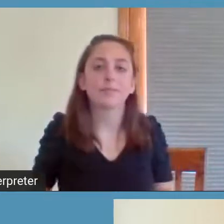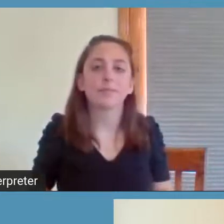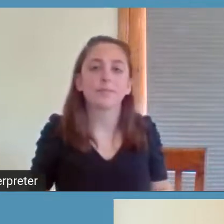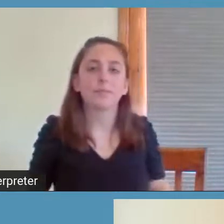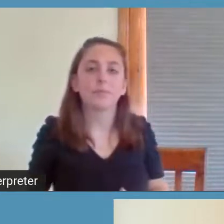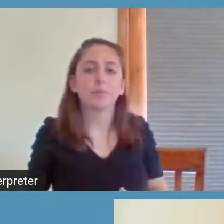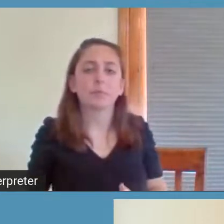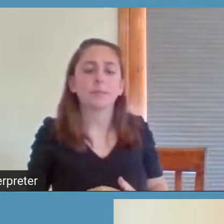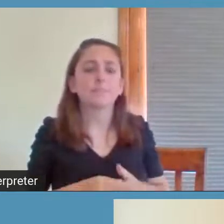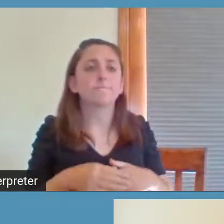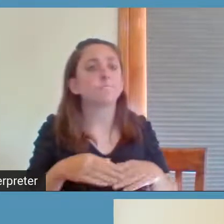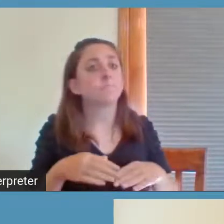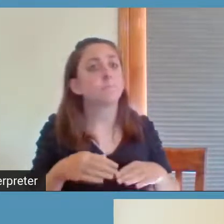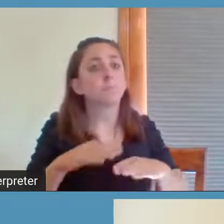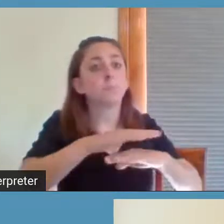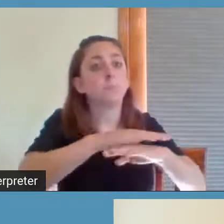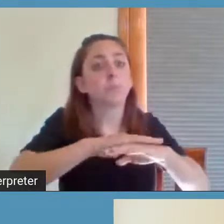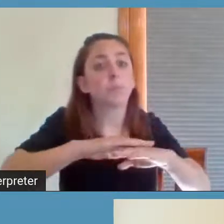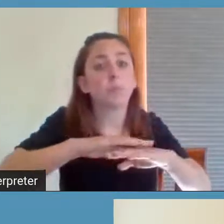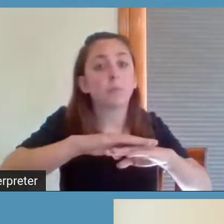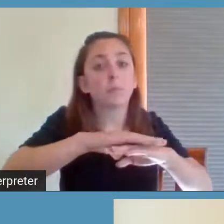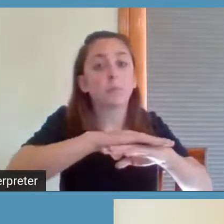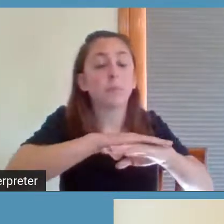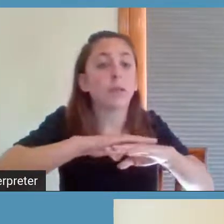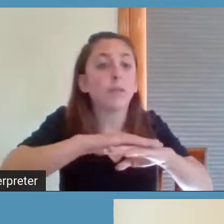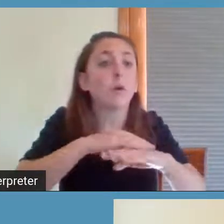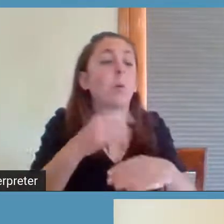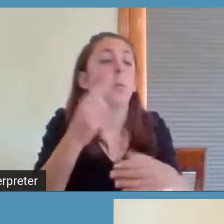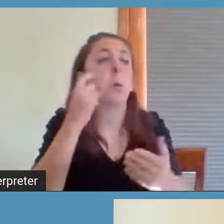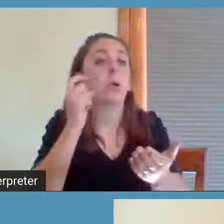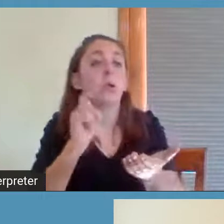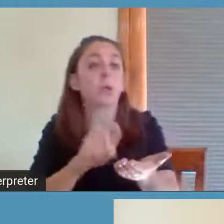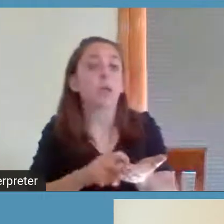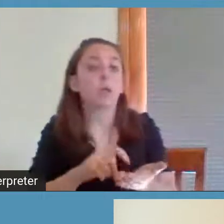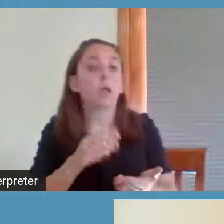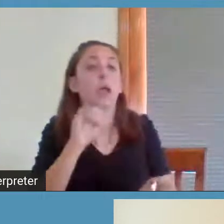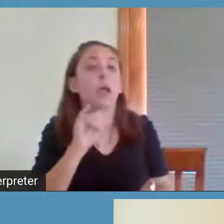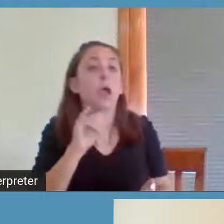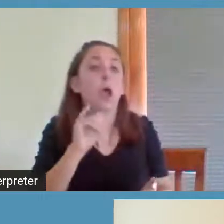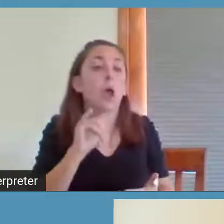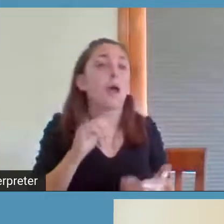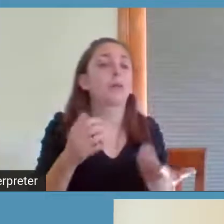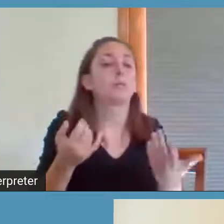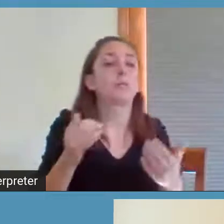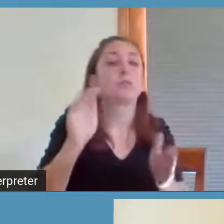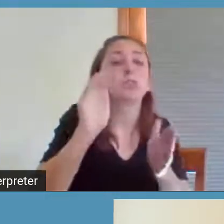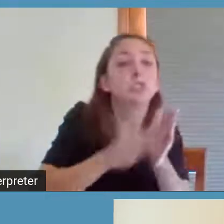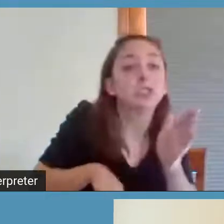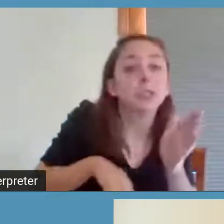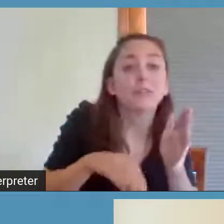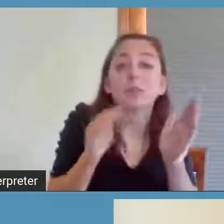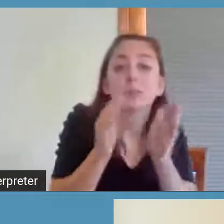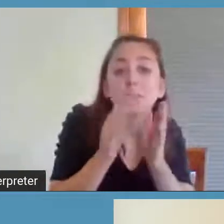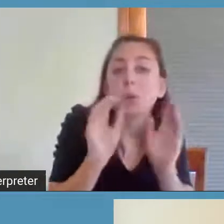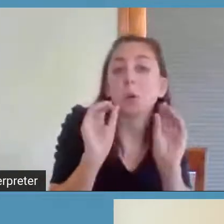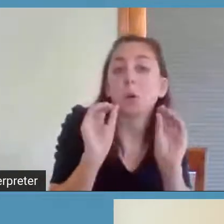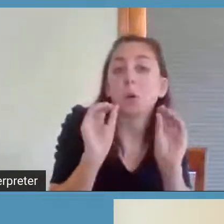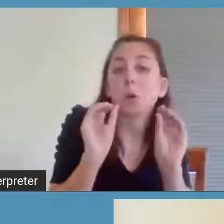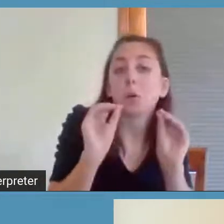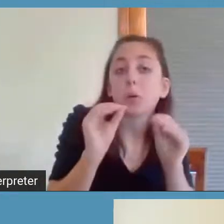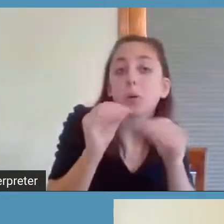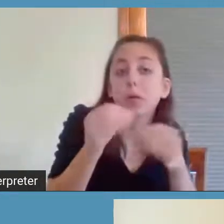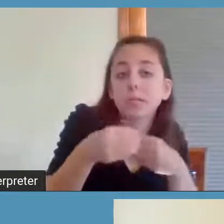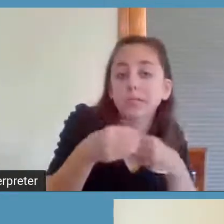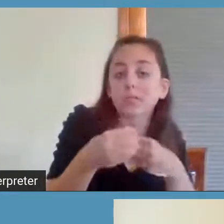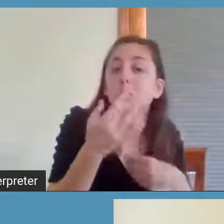Are there any platforms that you've noticed that are more cost effective for smaller organizations or anything that you might recommend